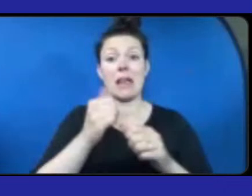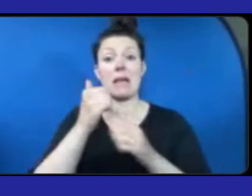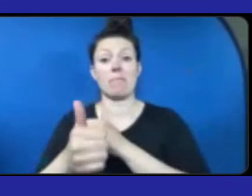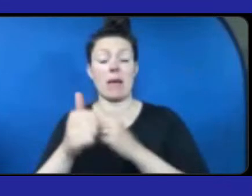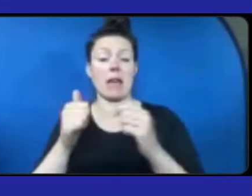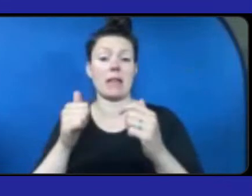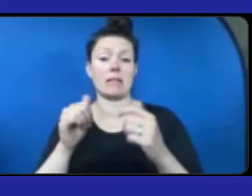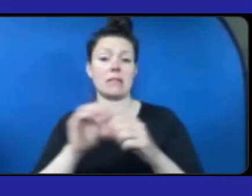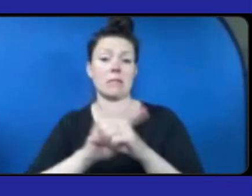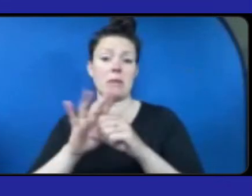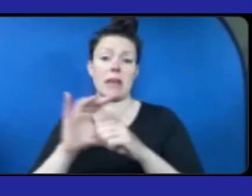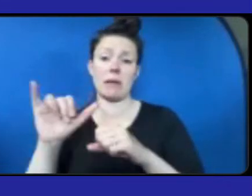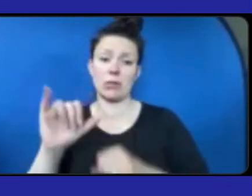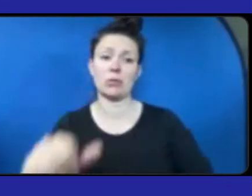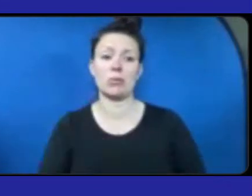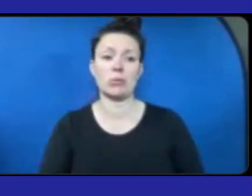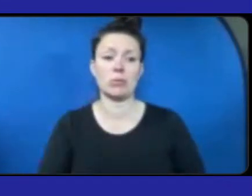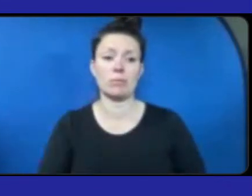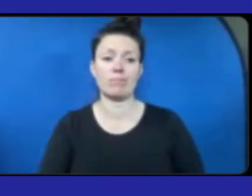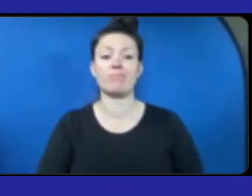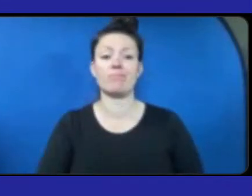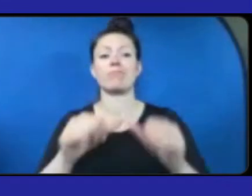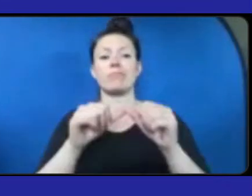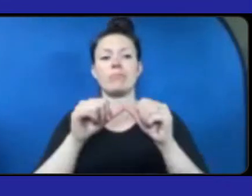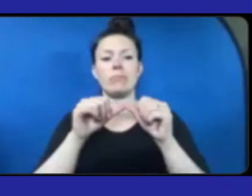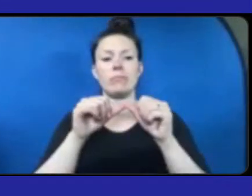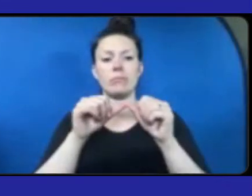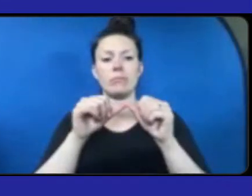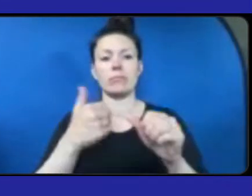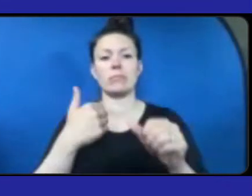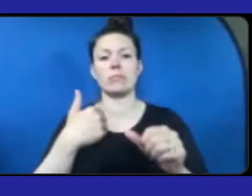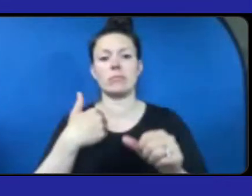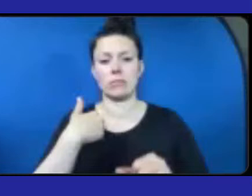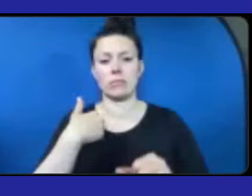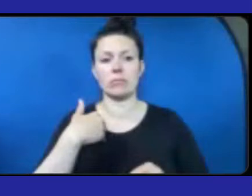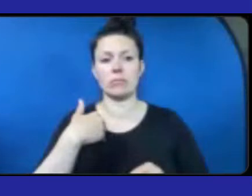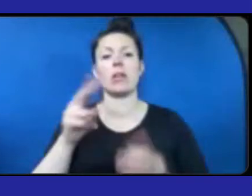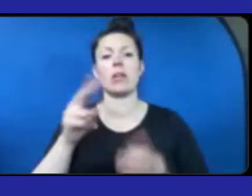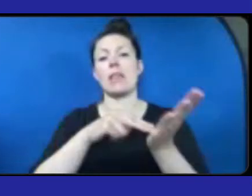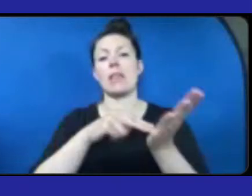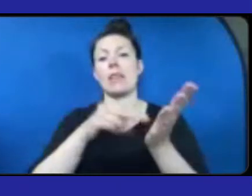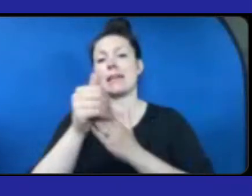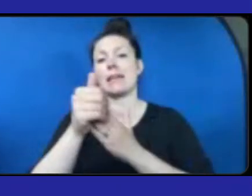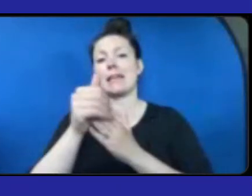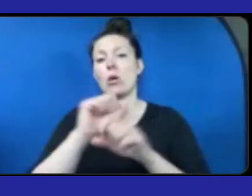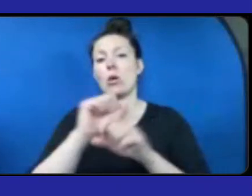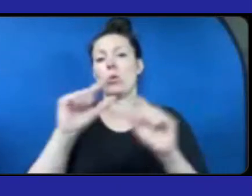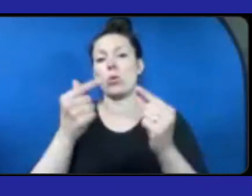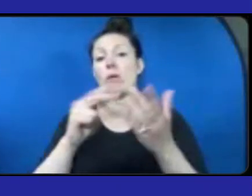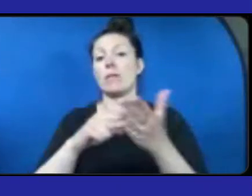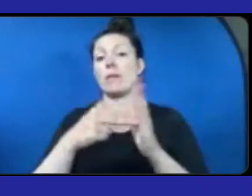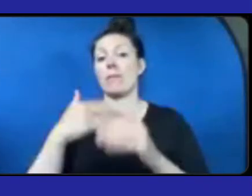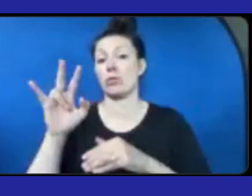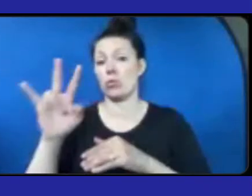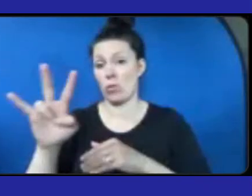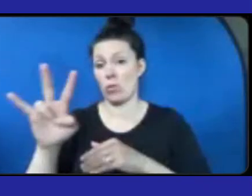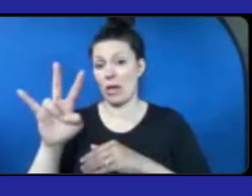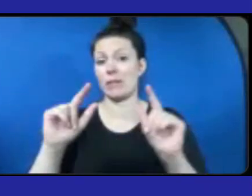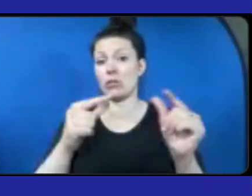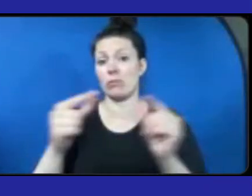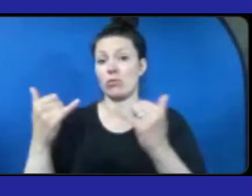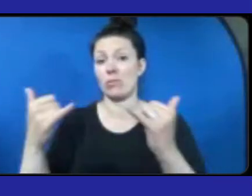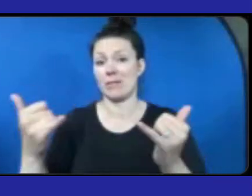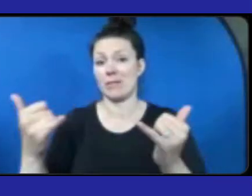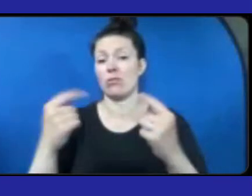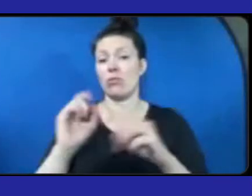slide. We continue to have our robust nurse leader work groups, where we have 7 nurse leader work groups right now,